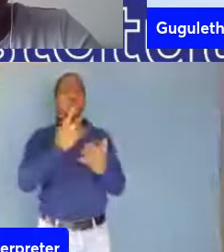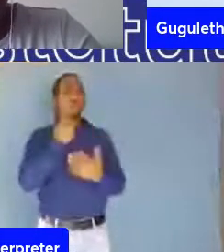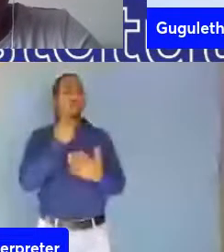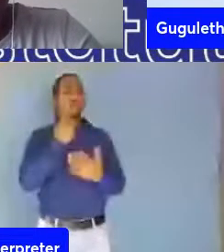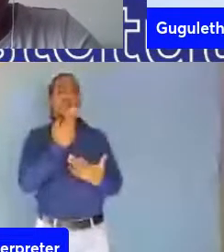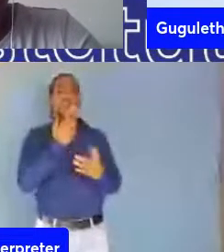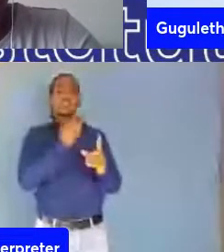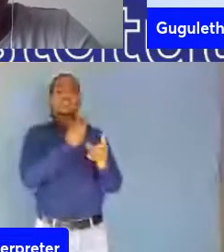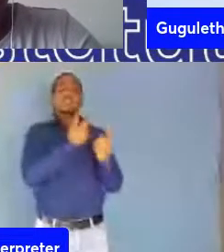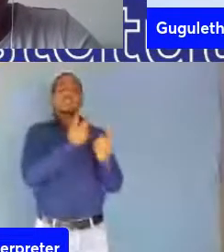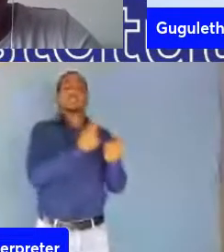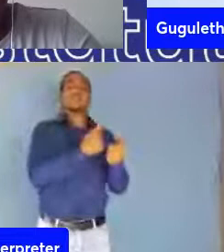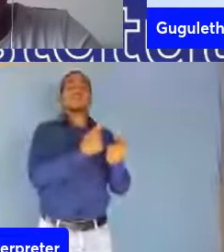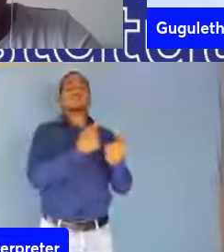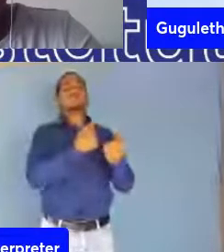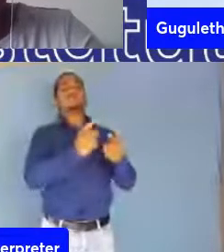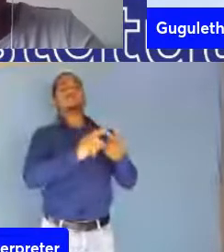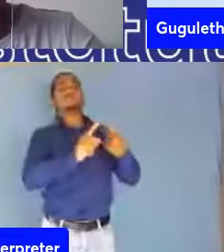adults.